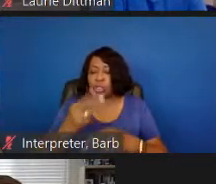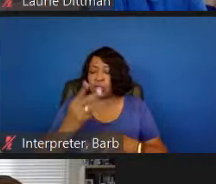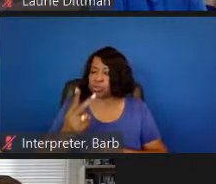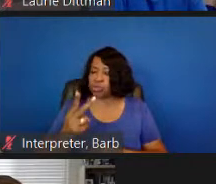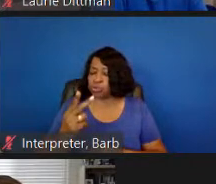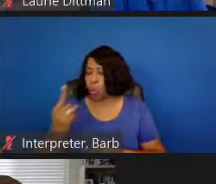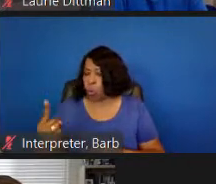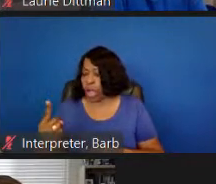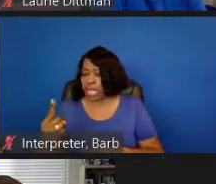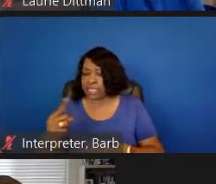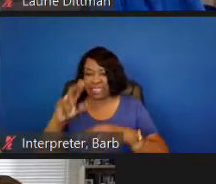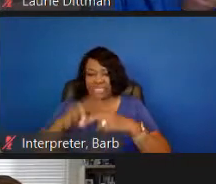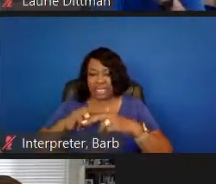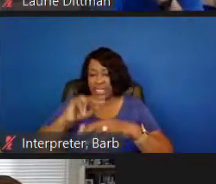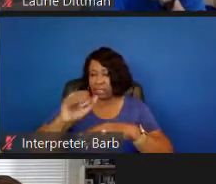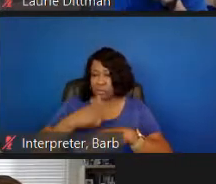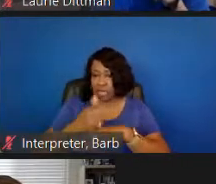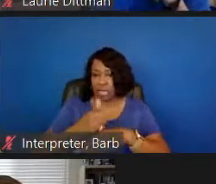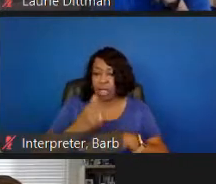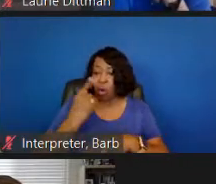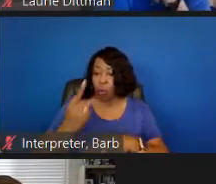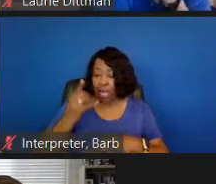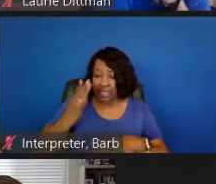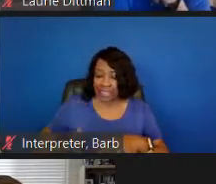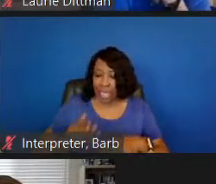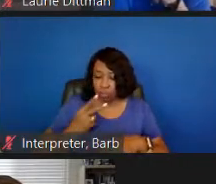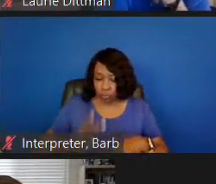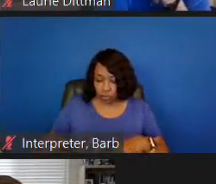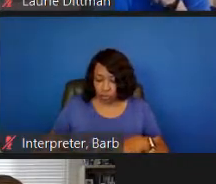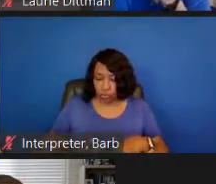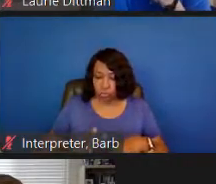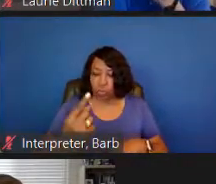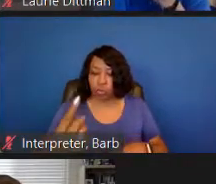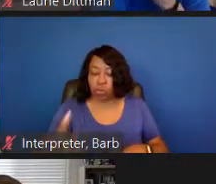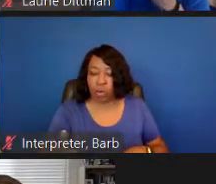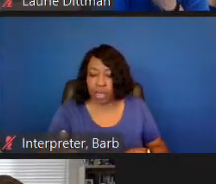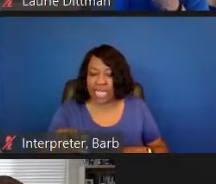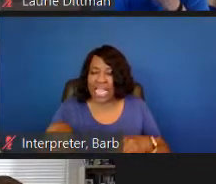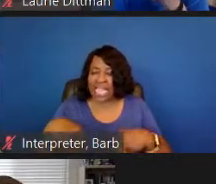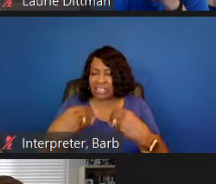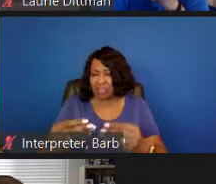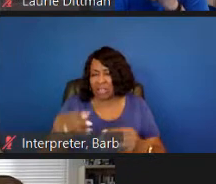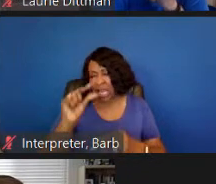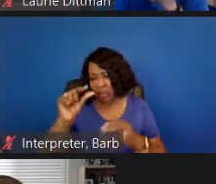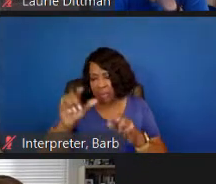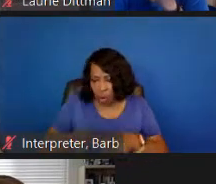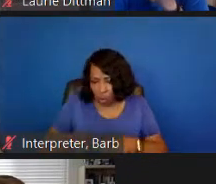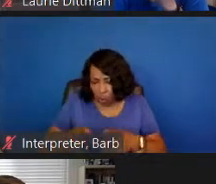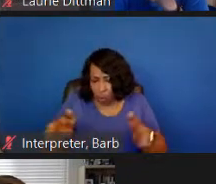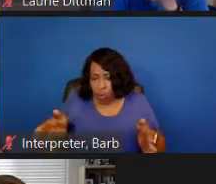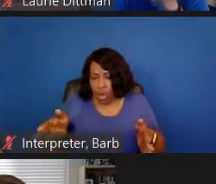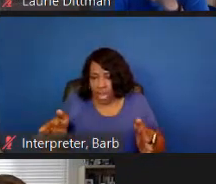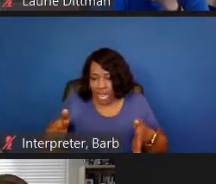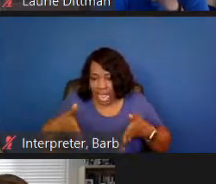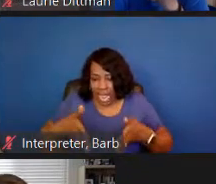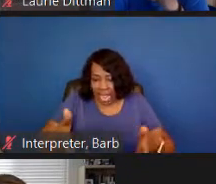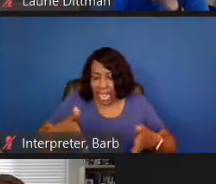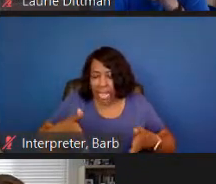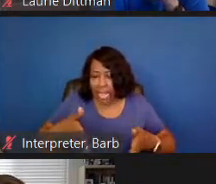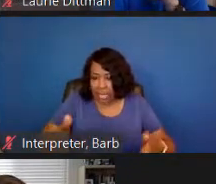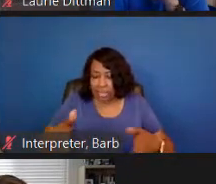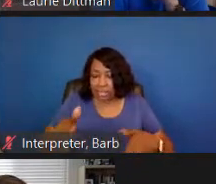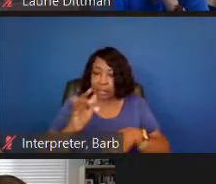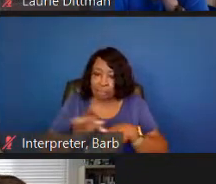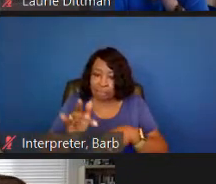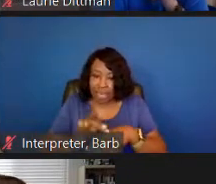arrangement. So on one side is a 2, the other side is a 1. It gives you a little bit wider aisle space, so